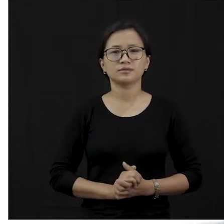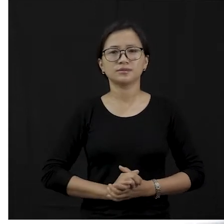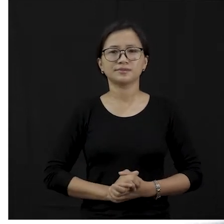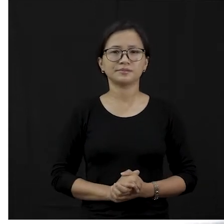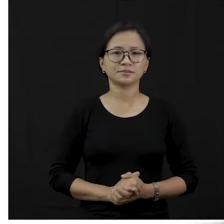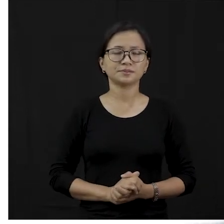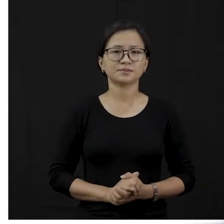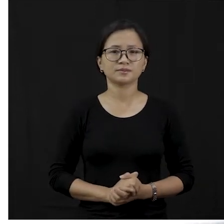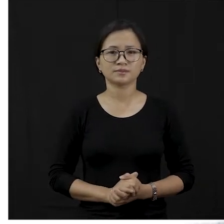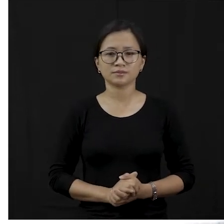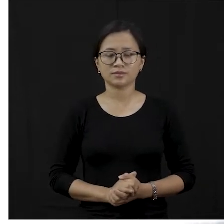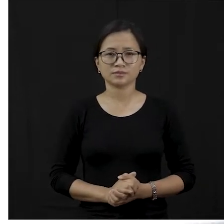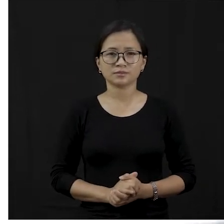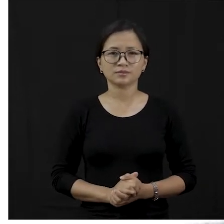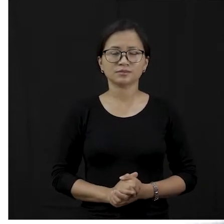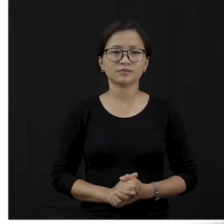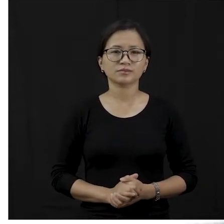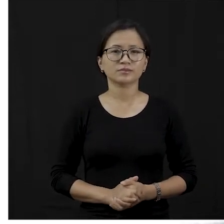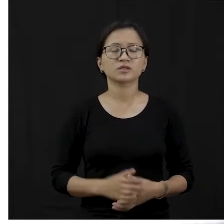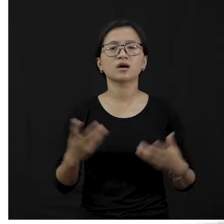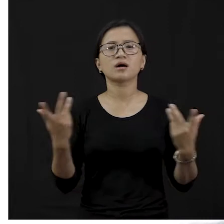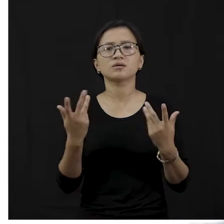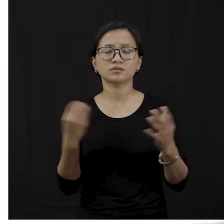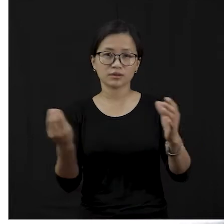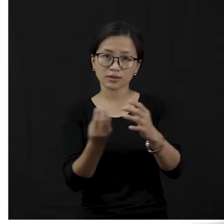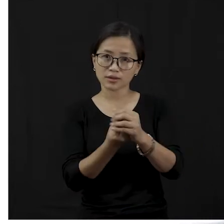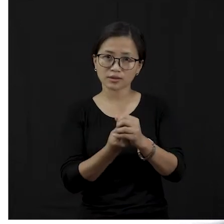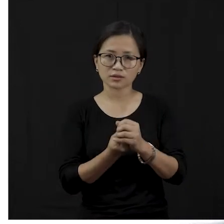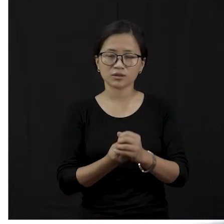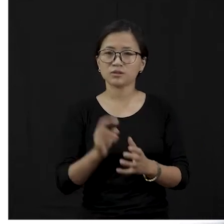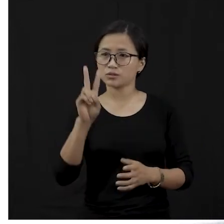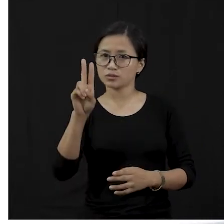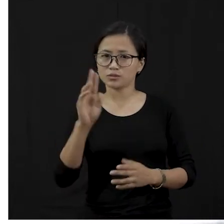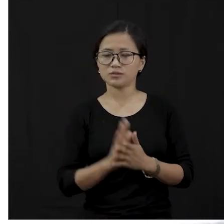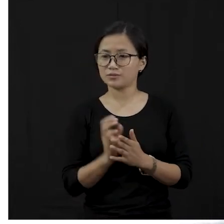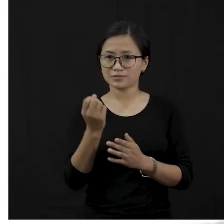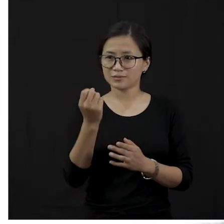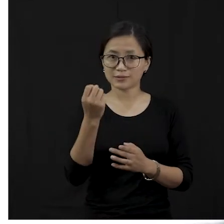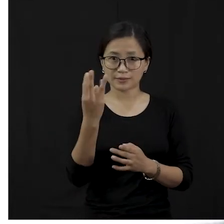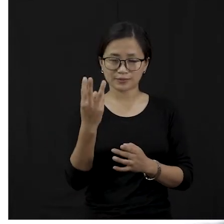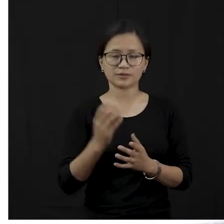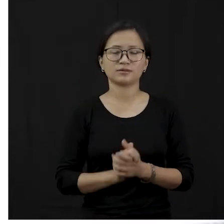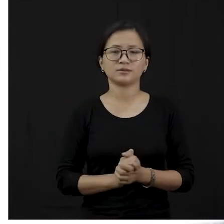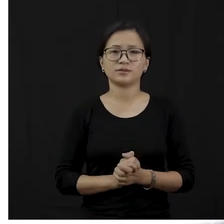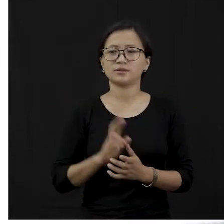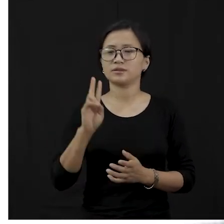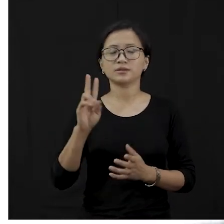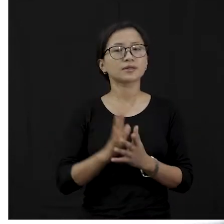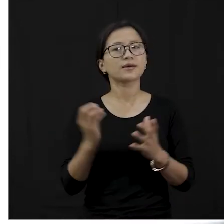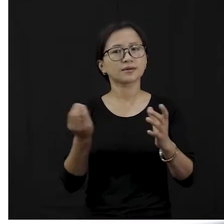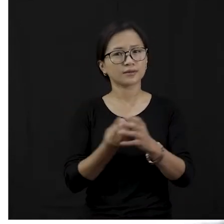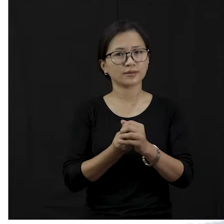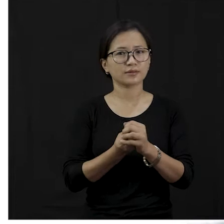square. Then also how to add two-digit numbers. Then